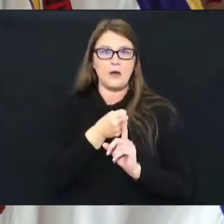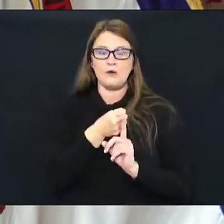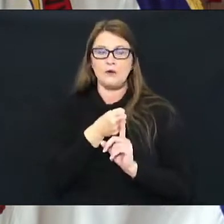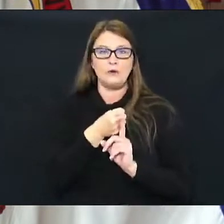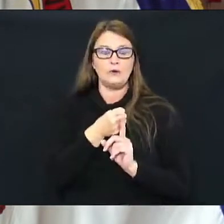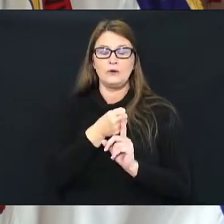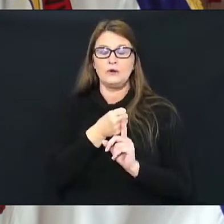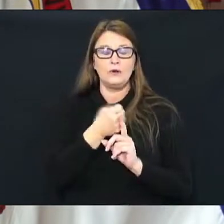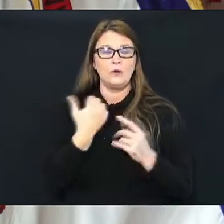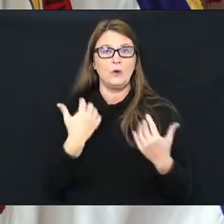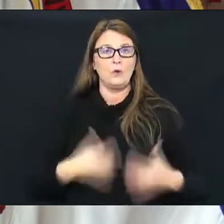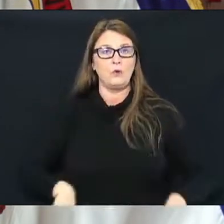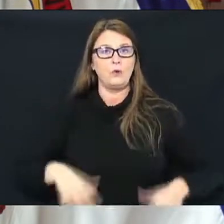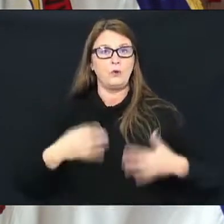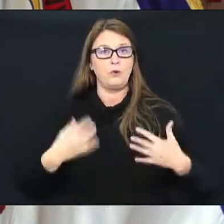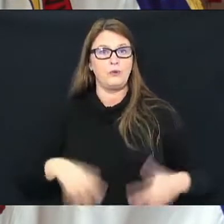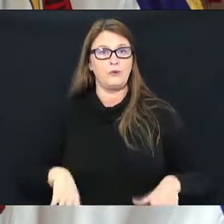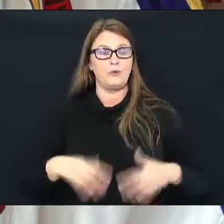and you're